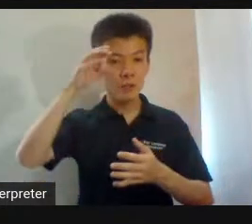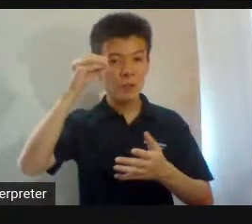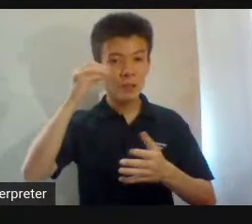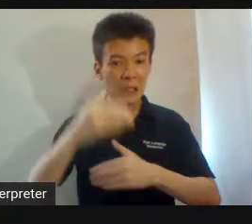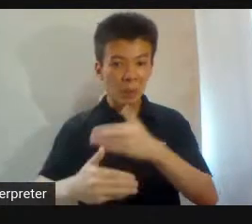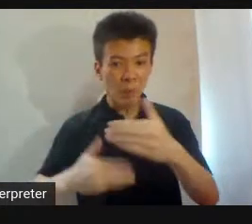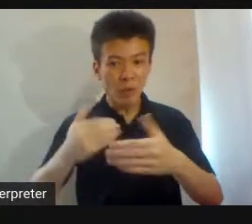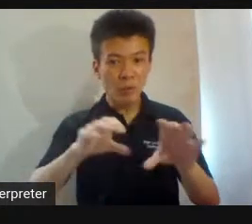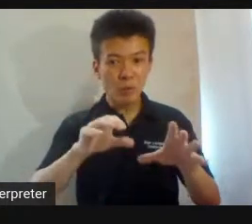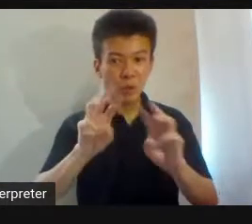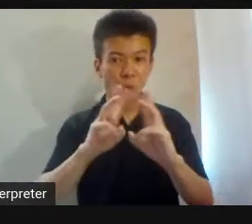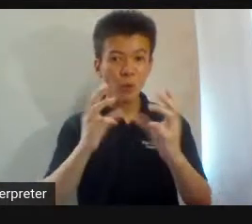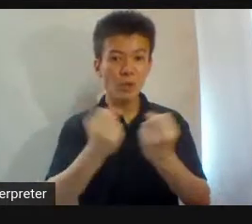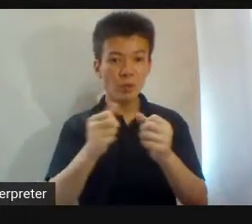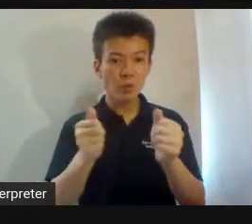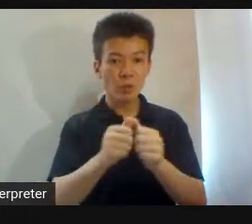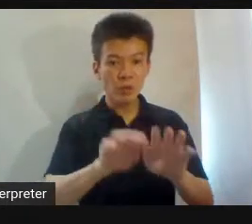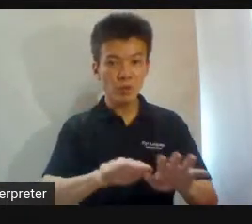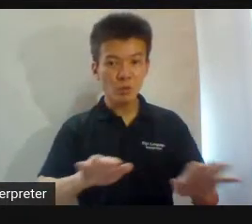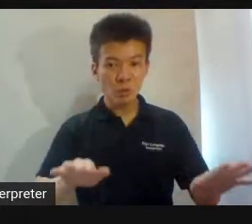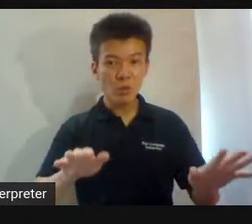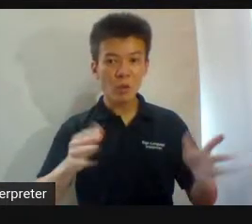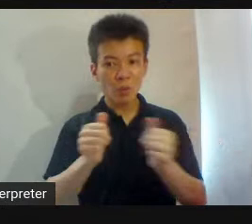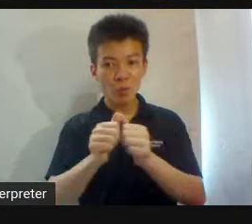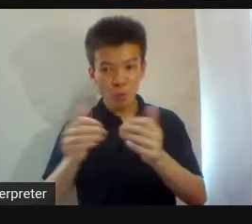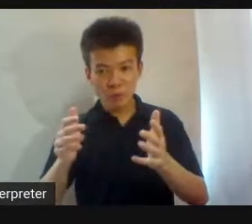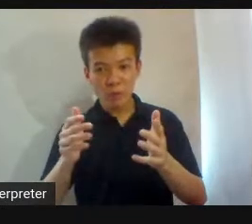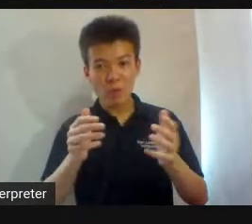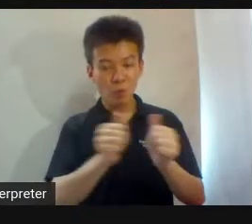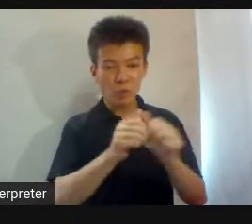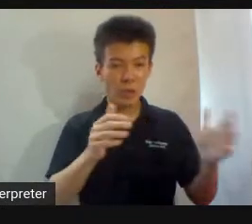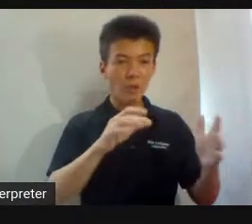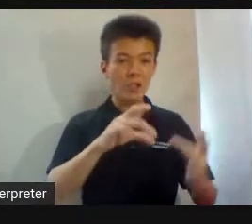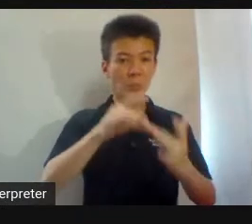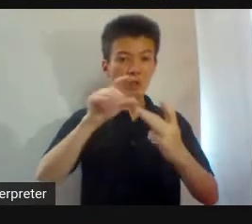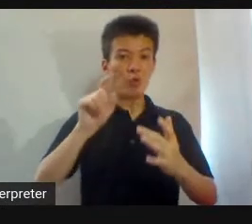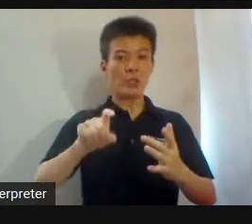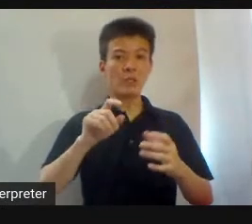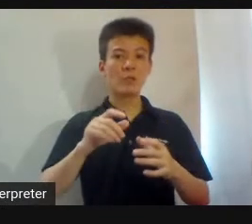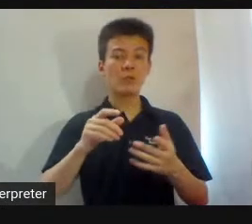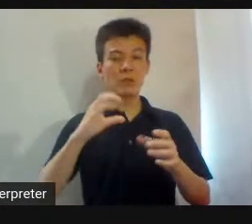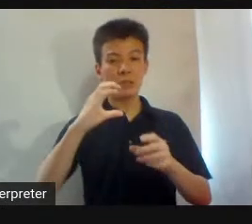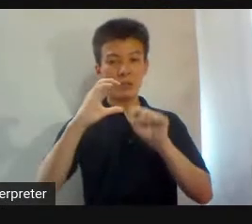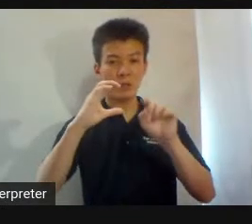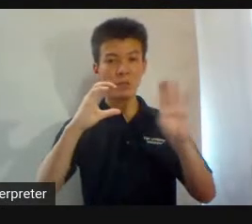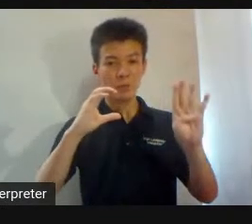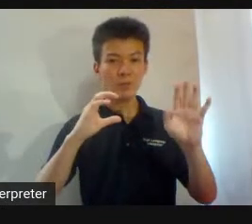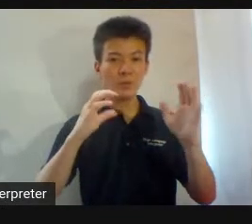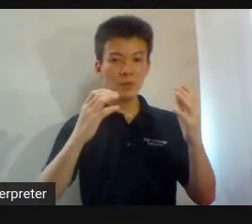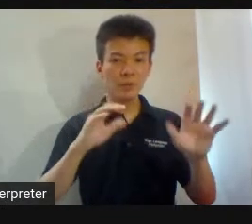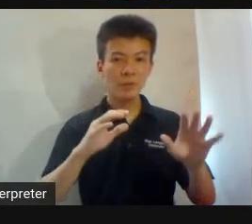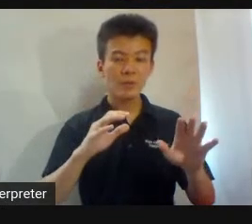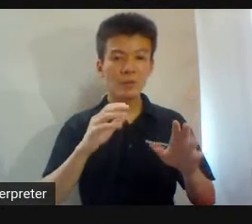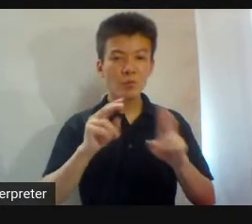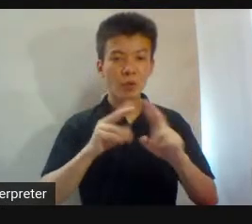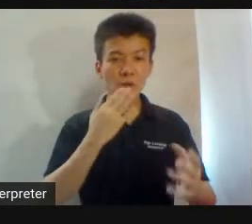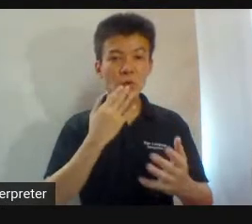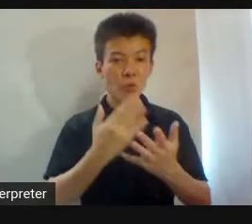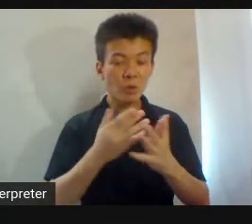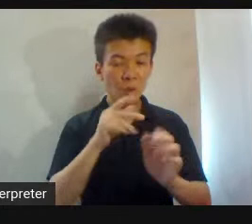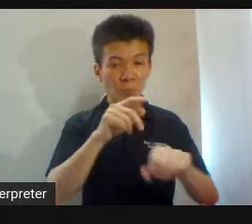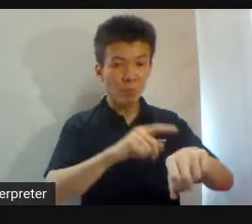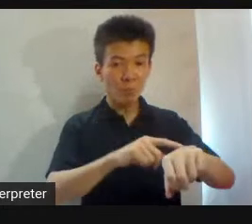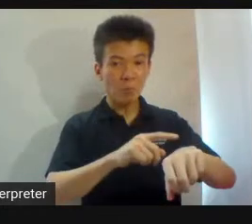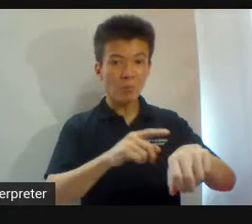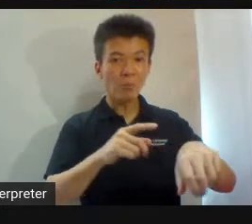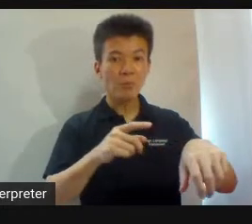process doing workshops with children with and without special needs over Zoom. The circuit breaker has been a very good period of time